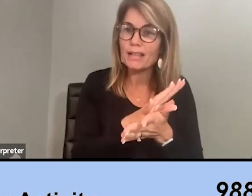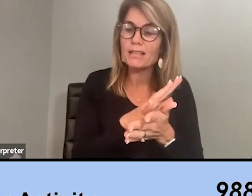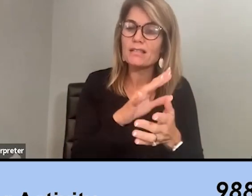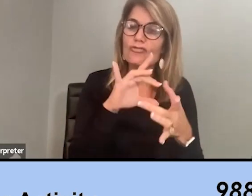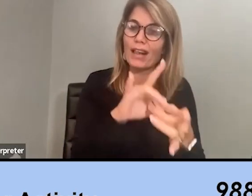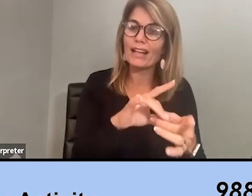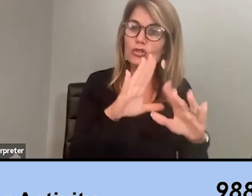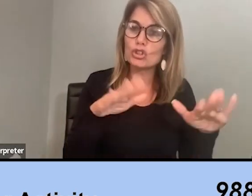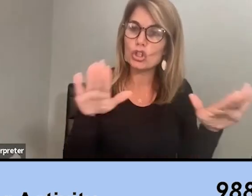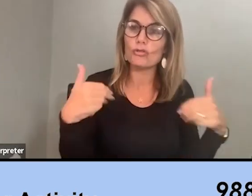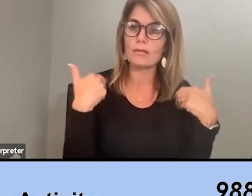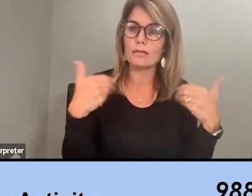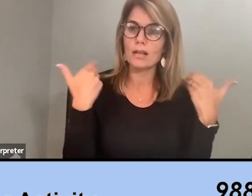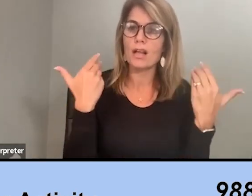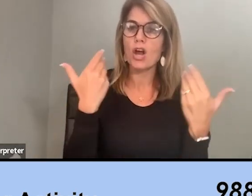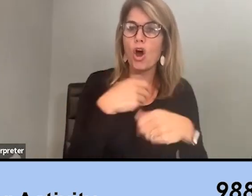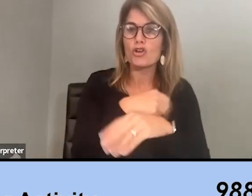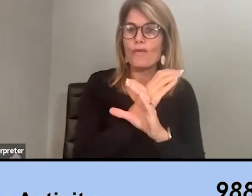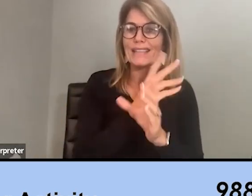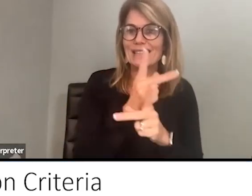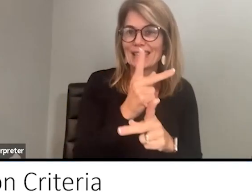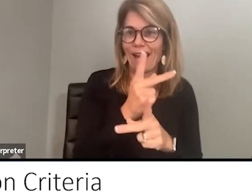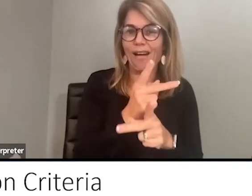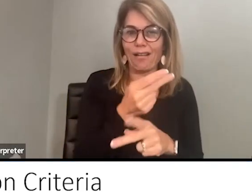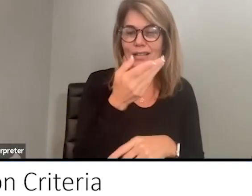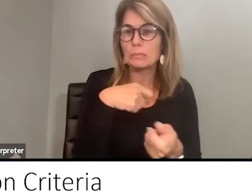behavioral care crises. Next slide.